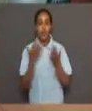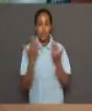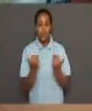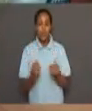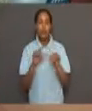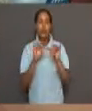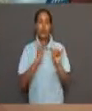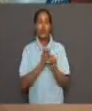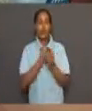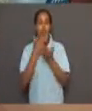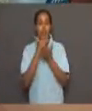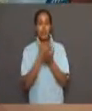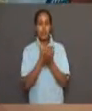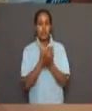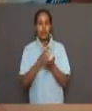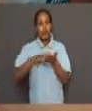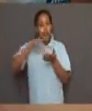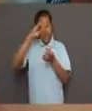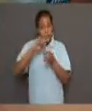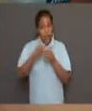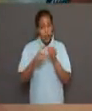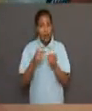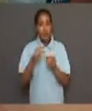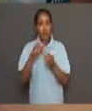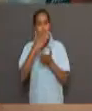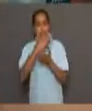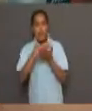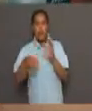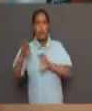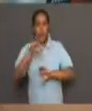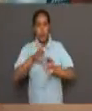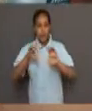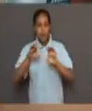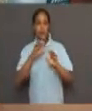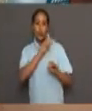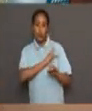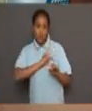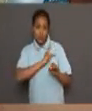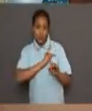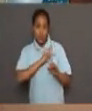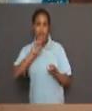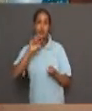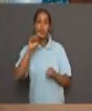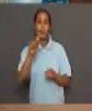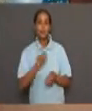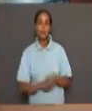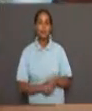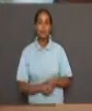Let us continue our lesson by learning about some of the chemical properties of